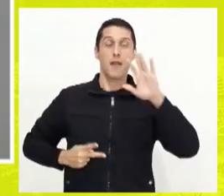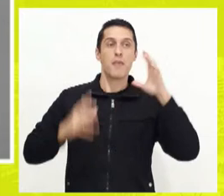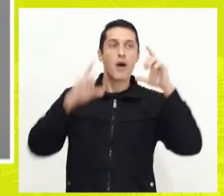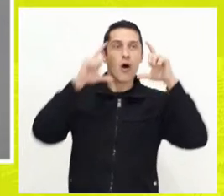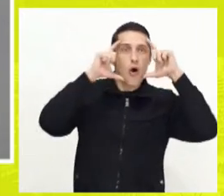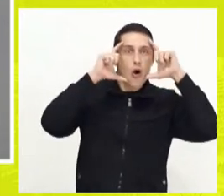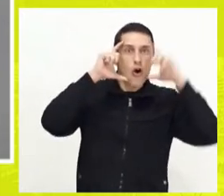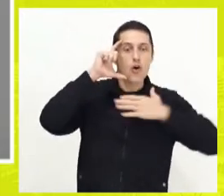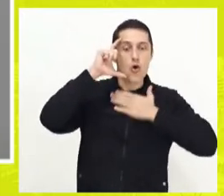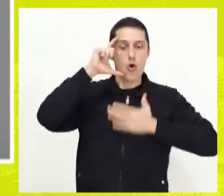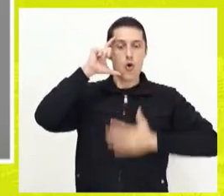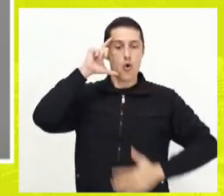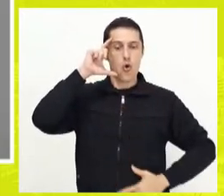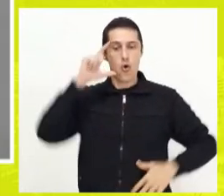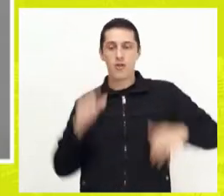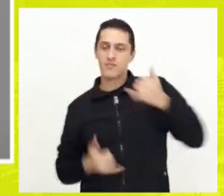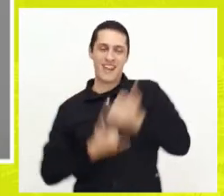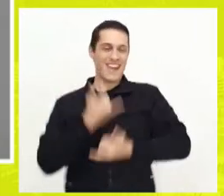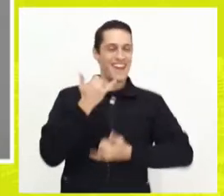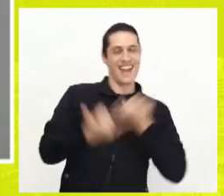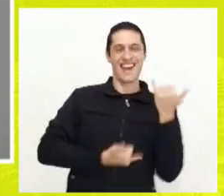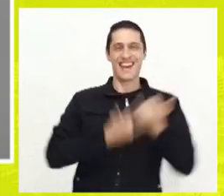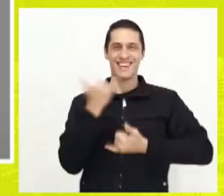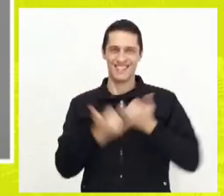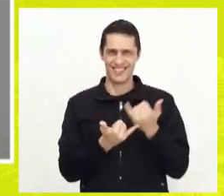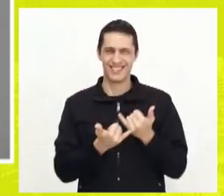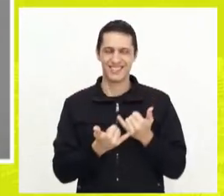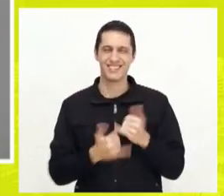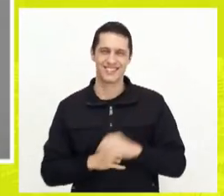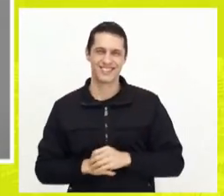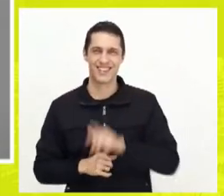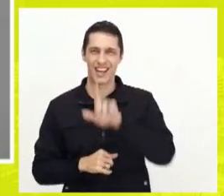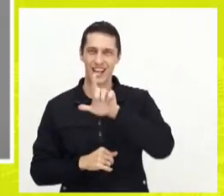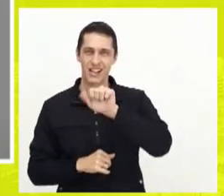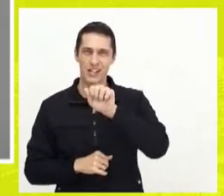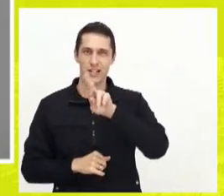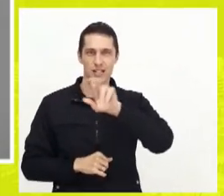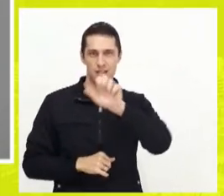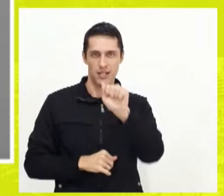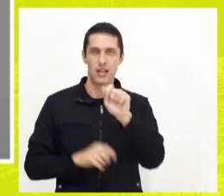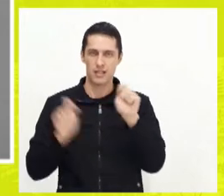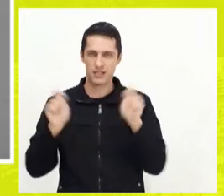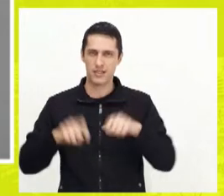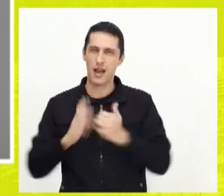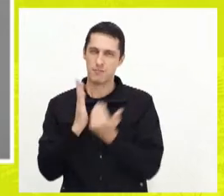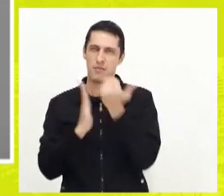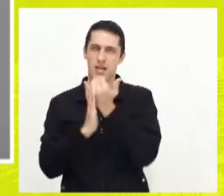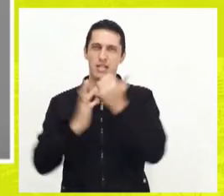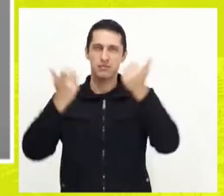things and lara can talk about this i understand it was the